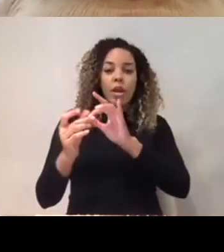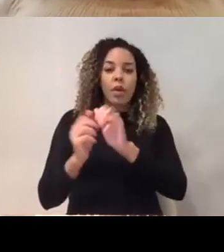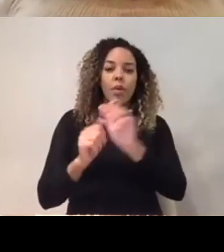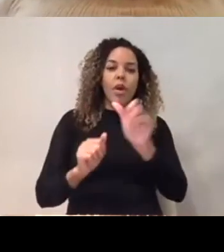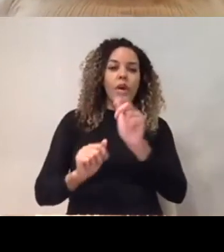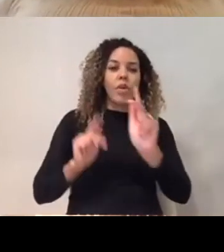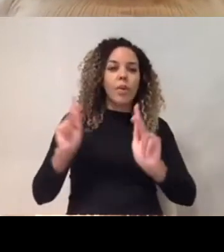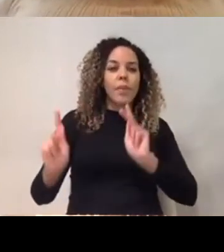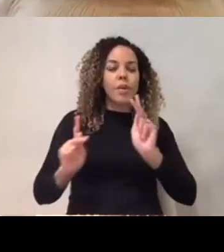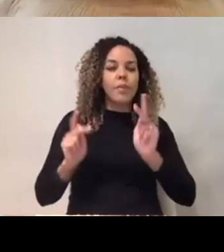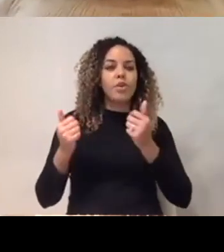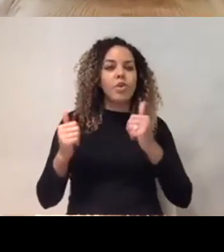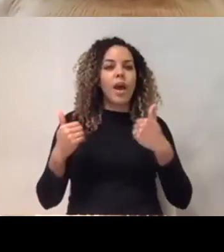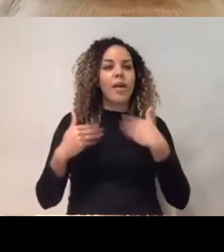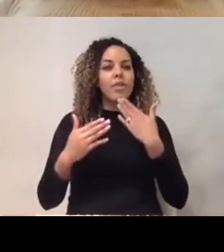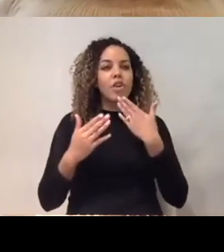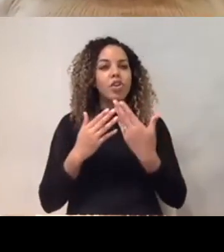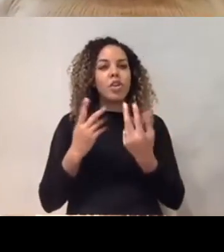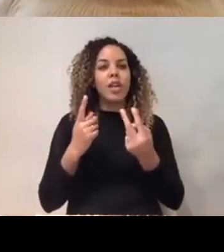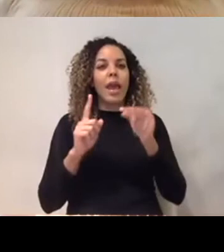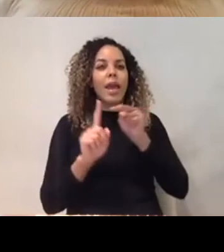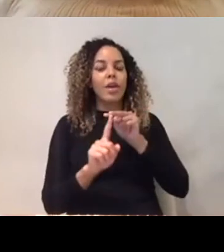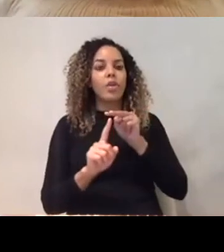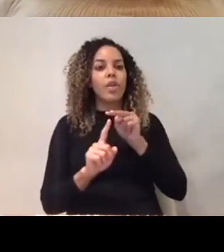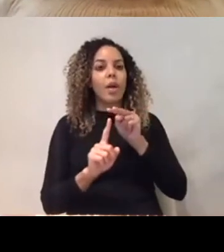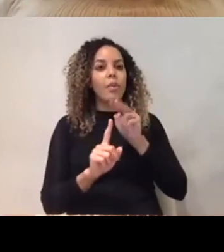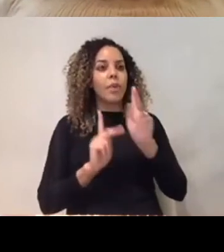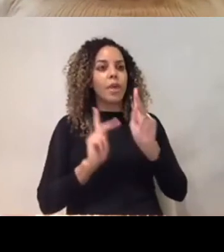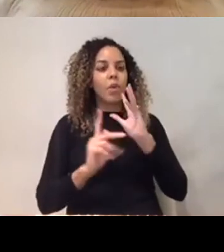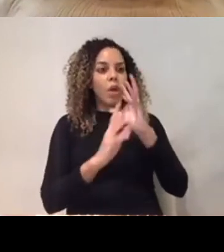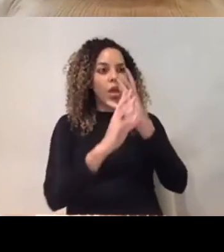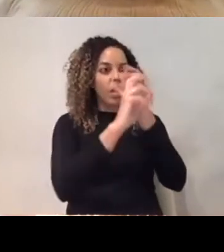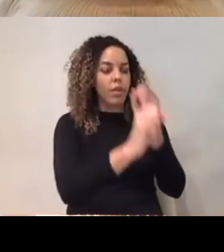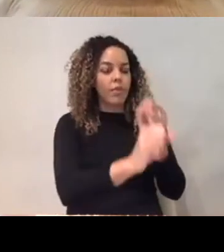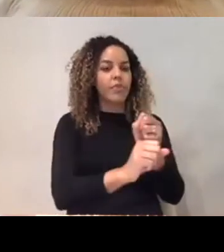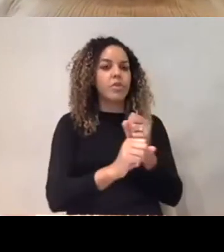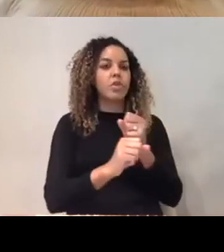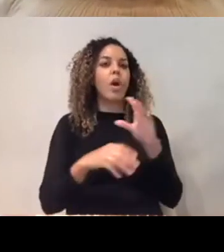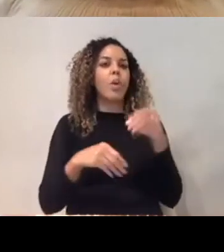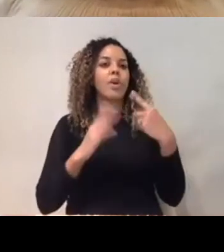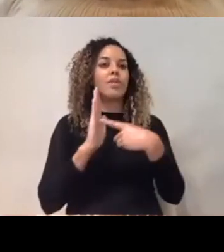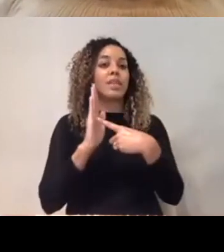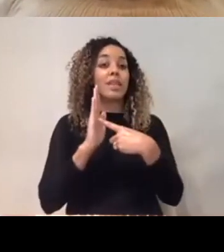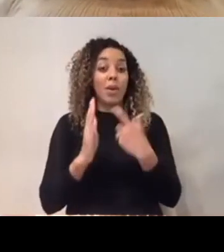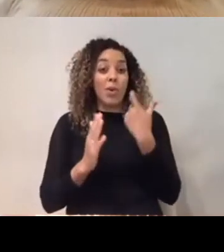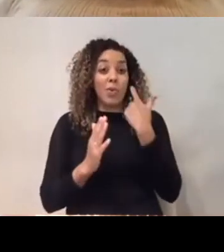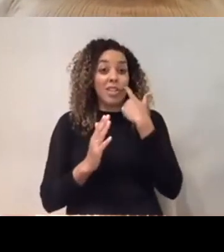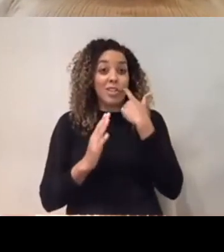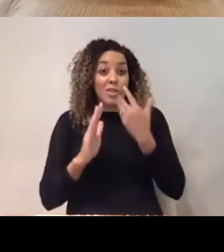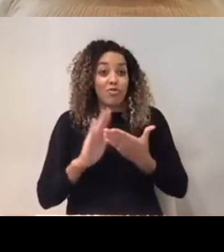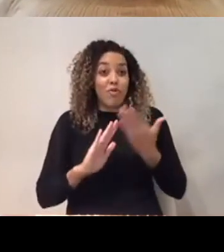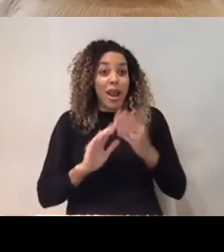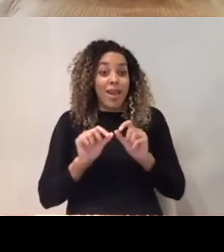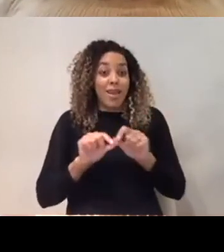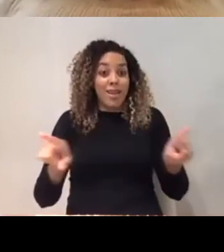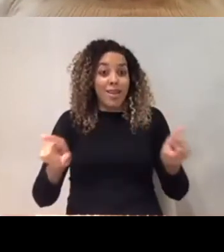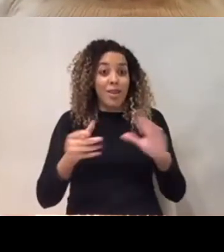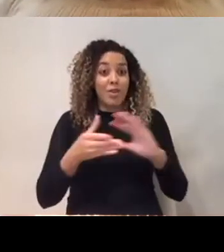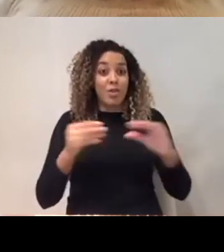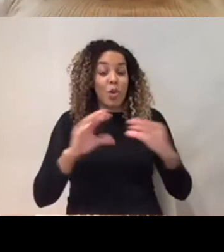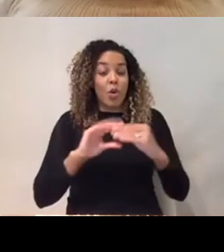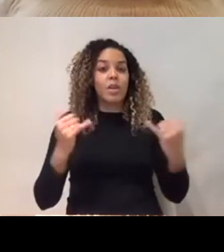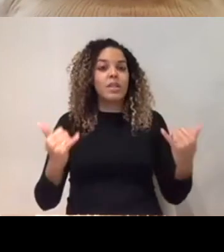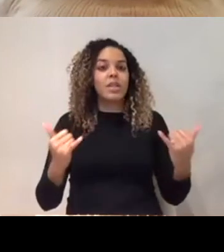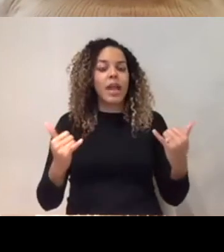kind of a grabber, because I'll just give you a quick example, but I mean, we just ran a story today about the turmoil on the